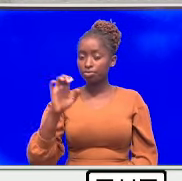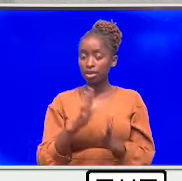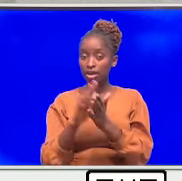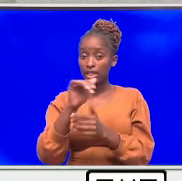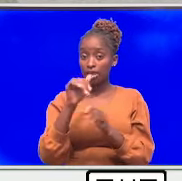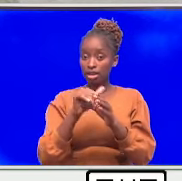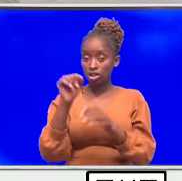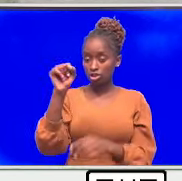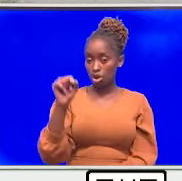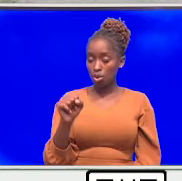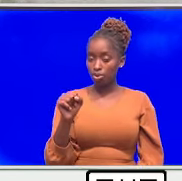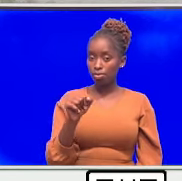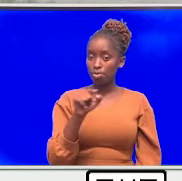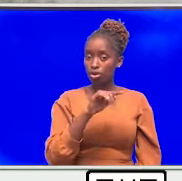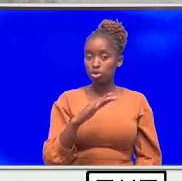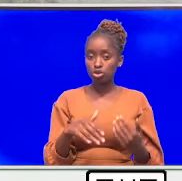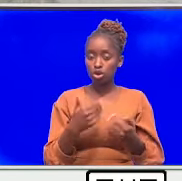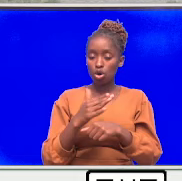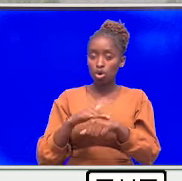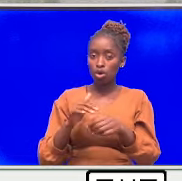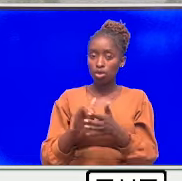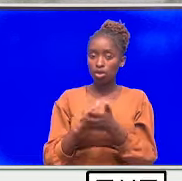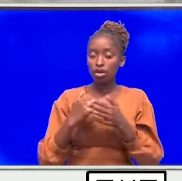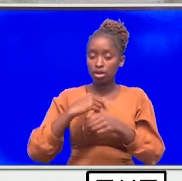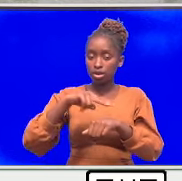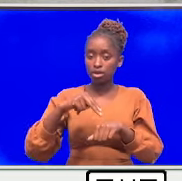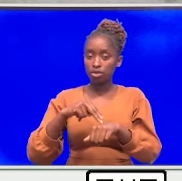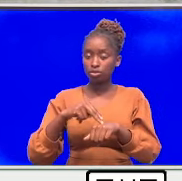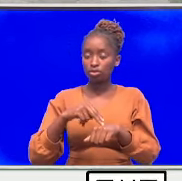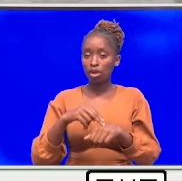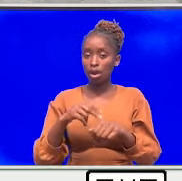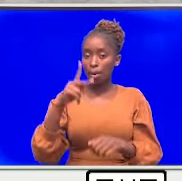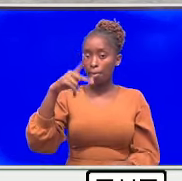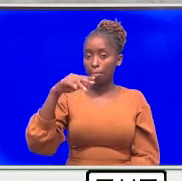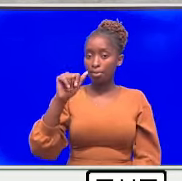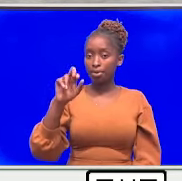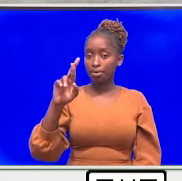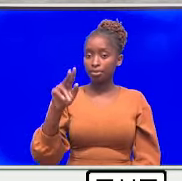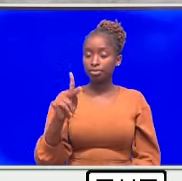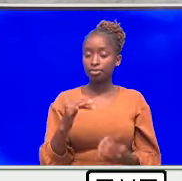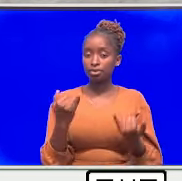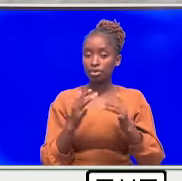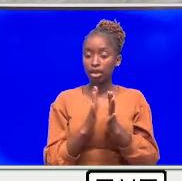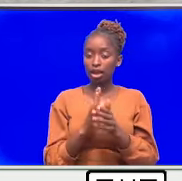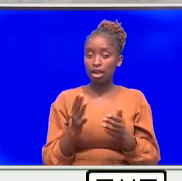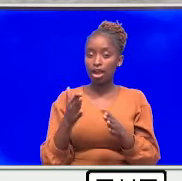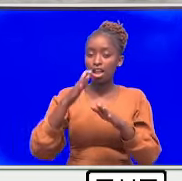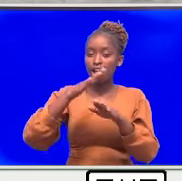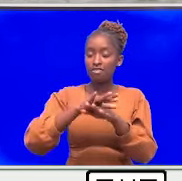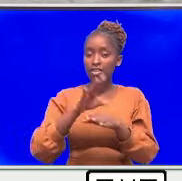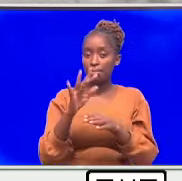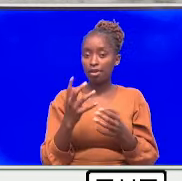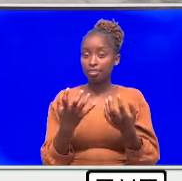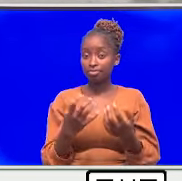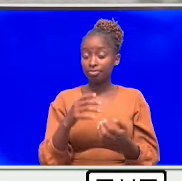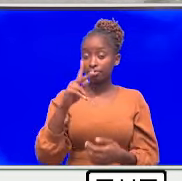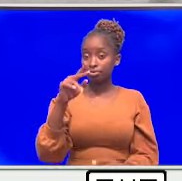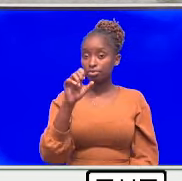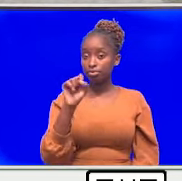equally borders Kora National Park, which is twice bigger than Meru National Park and is covered with a dense bush,